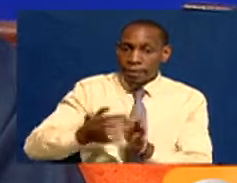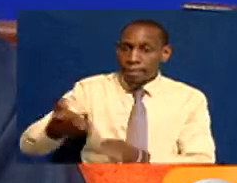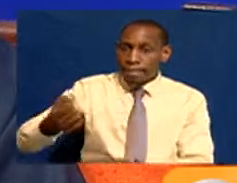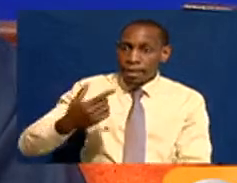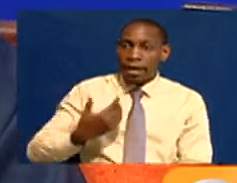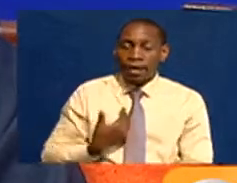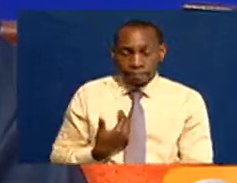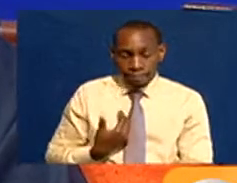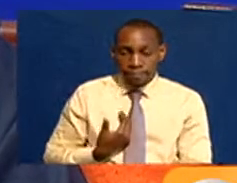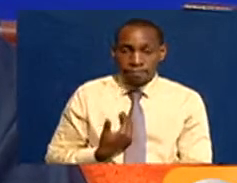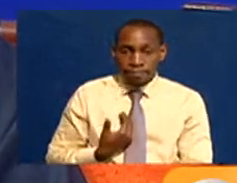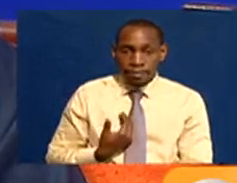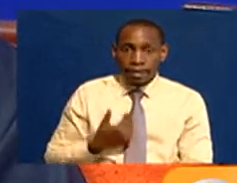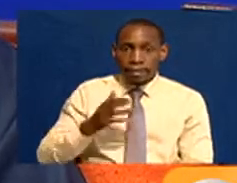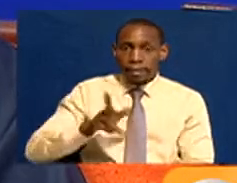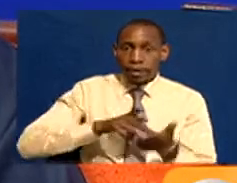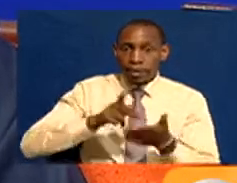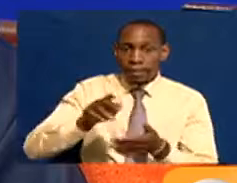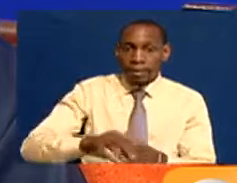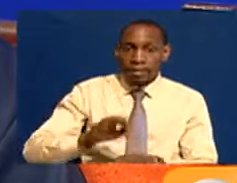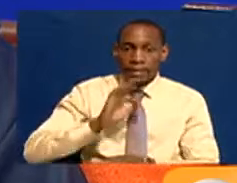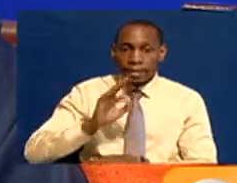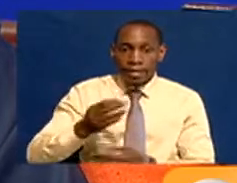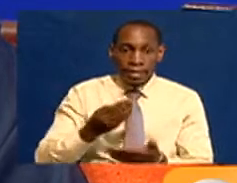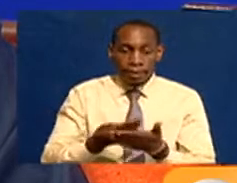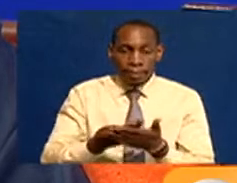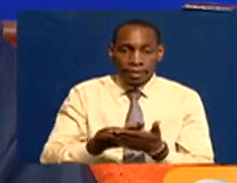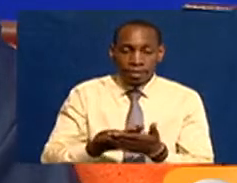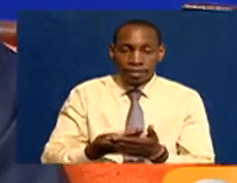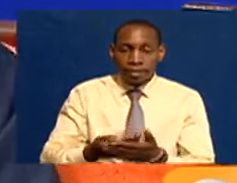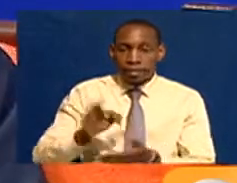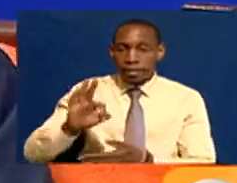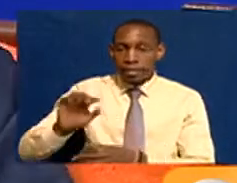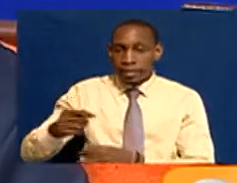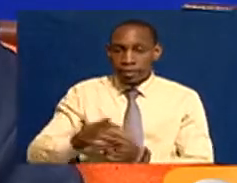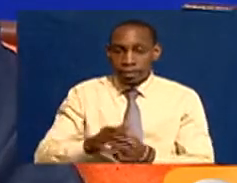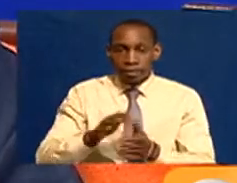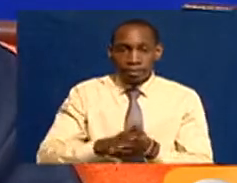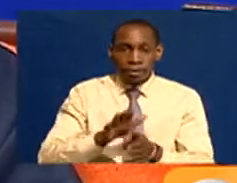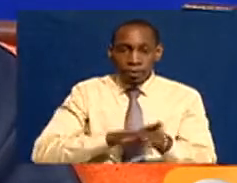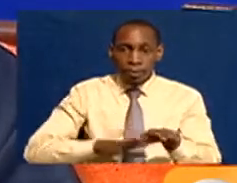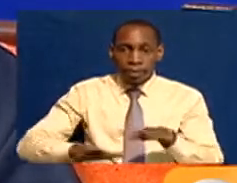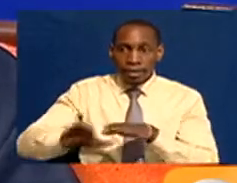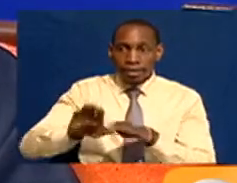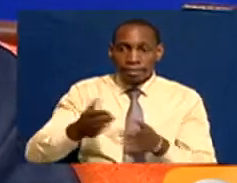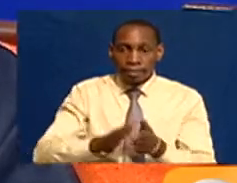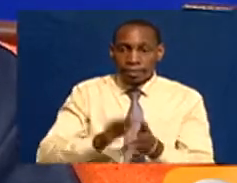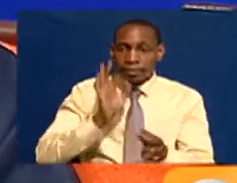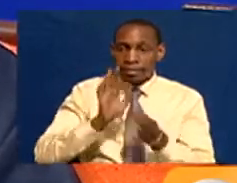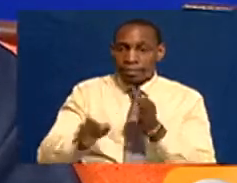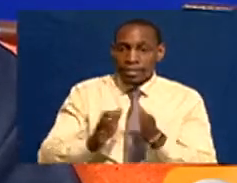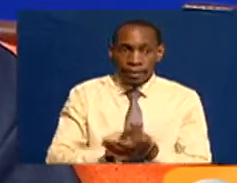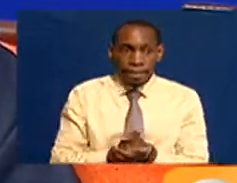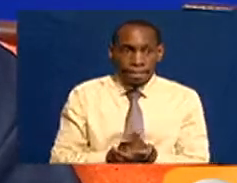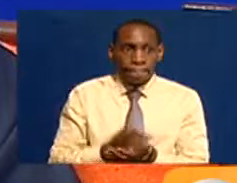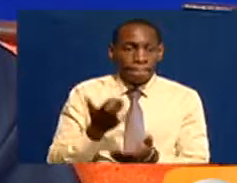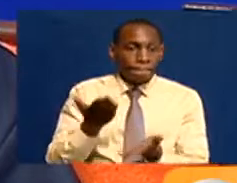just get a message that you will pay 300 shillings or 3,000 shillings for overlapping or overspeeding